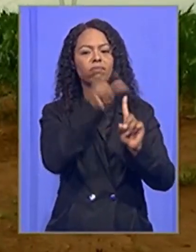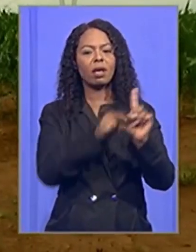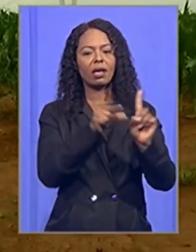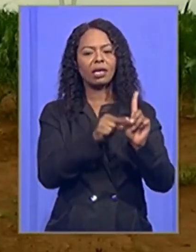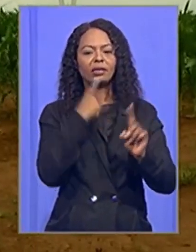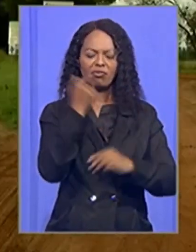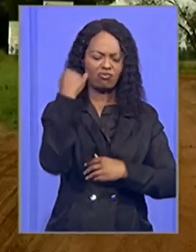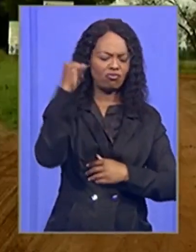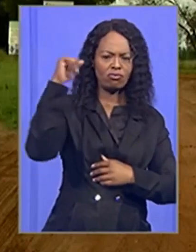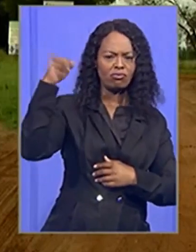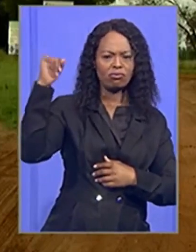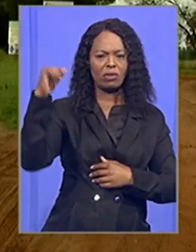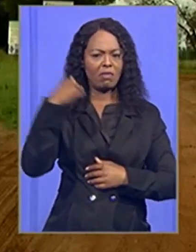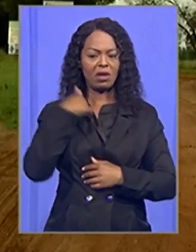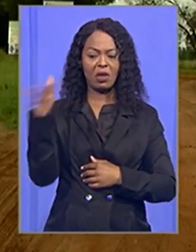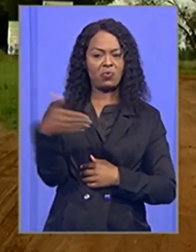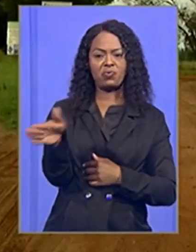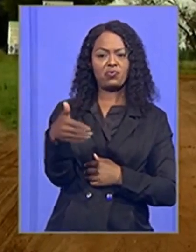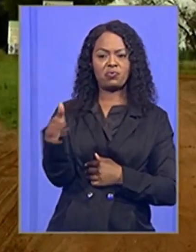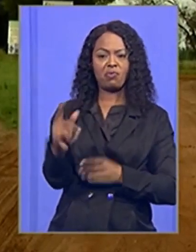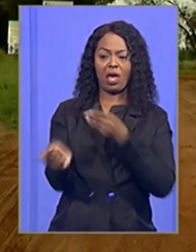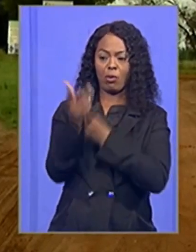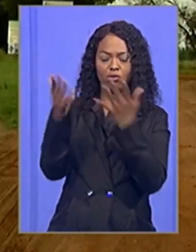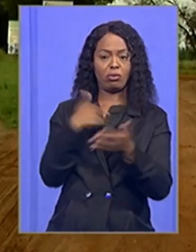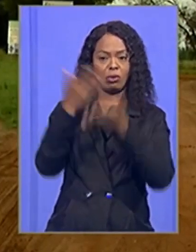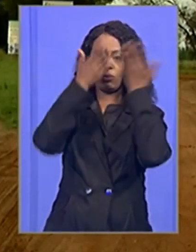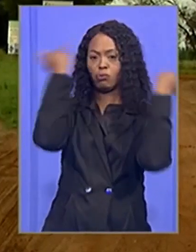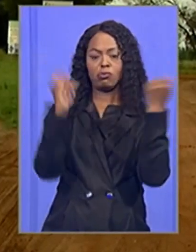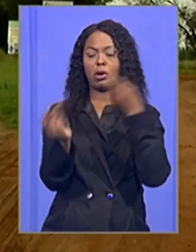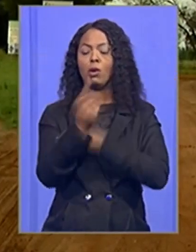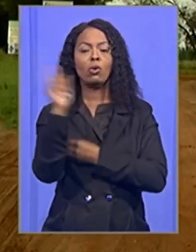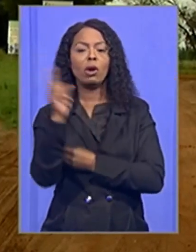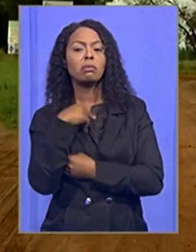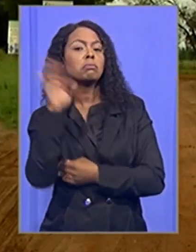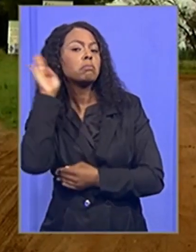ya banyana ka gore o ne a se kwa lefelong la tiragalo le gore o ne a